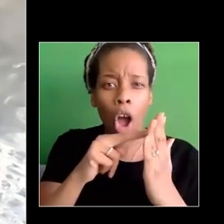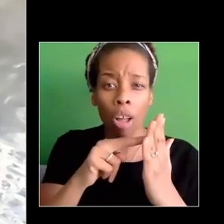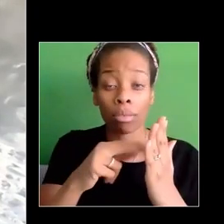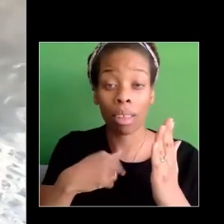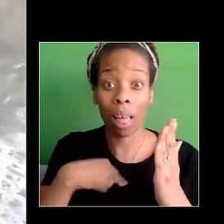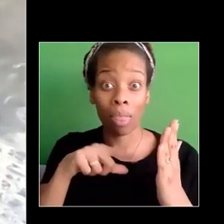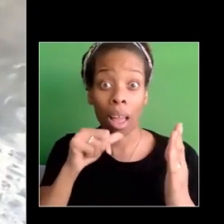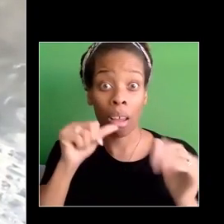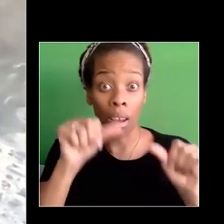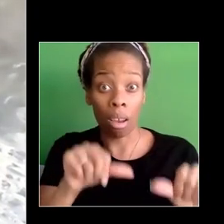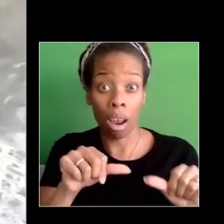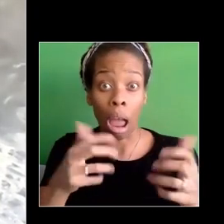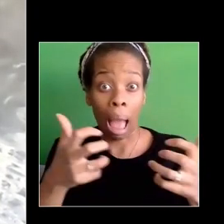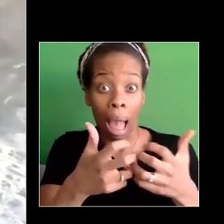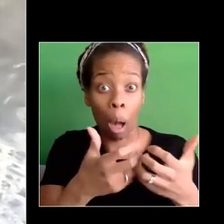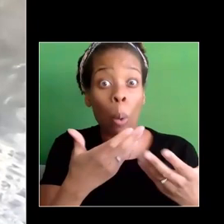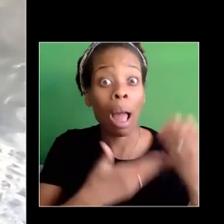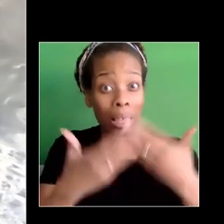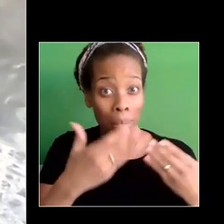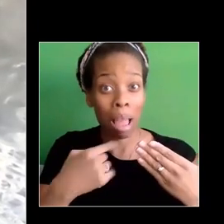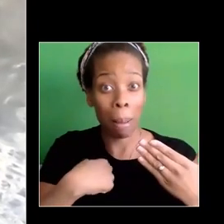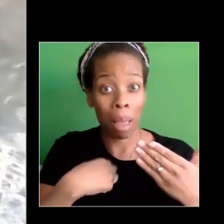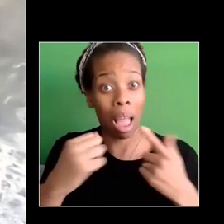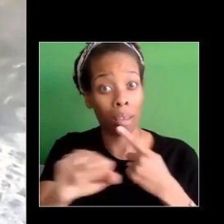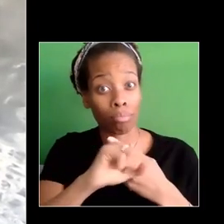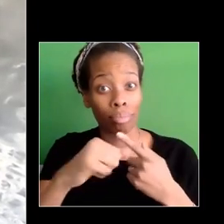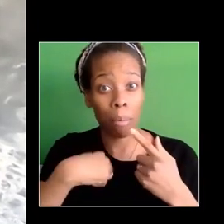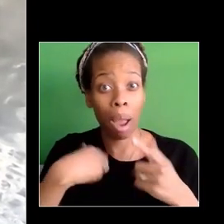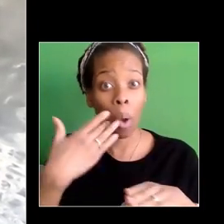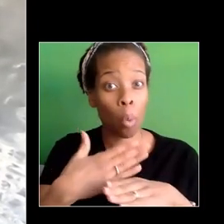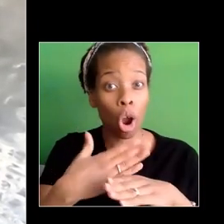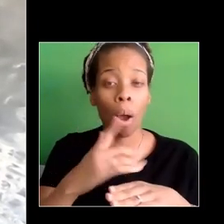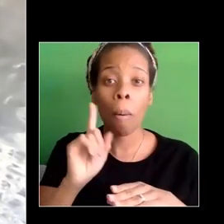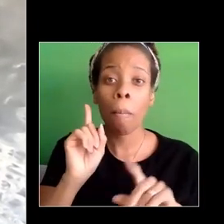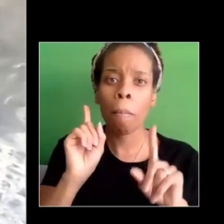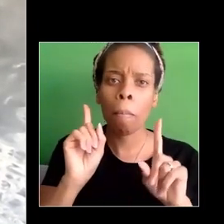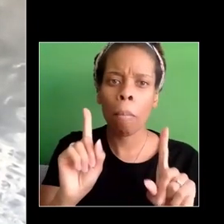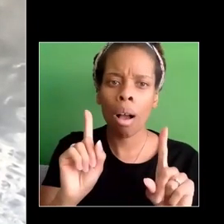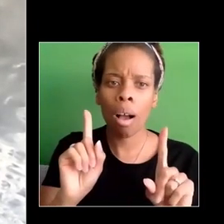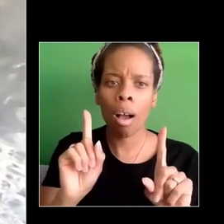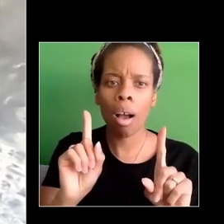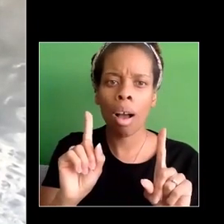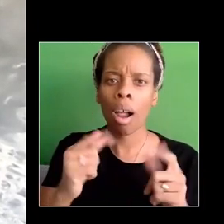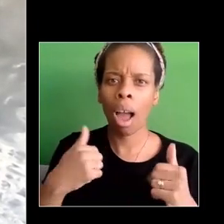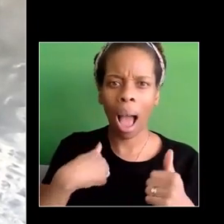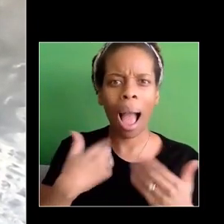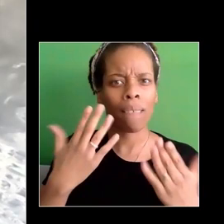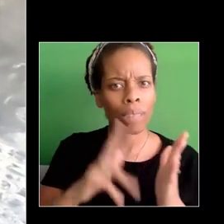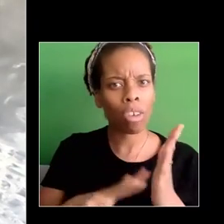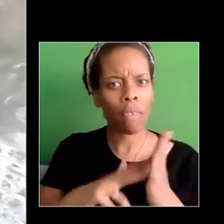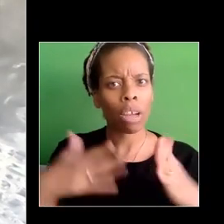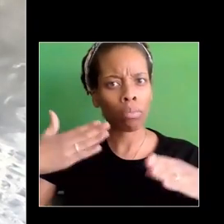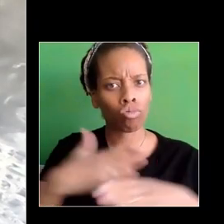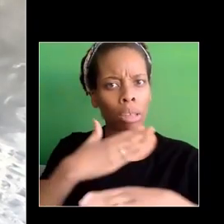somehow, but it's always a funny one with my work, because there was an element of pragmatism there, a